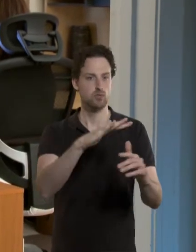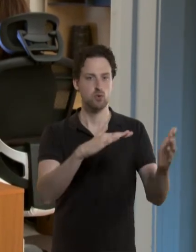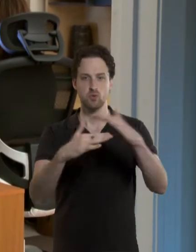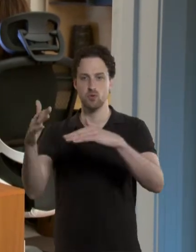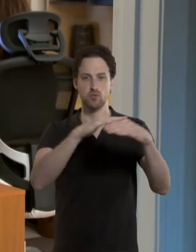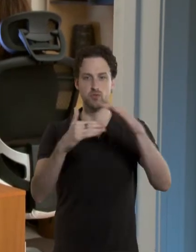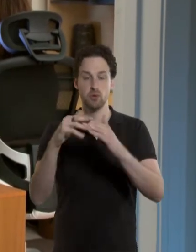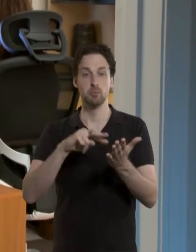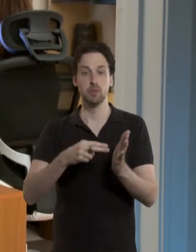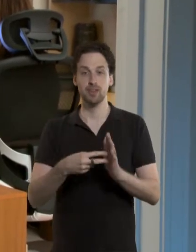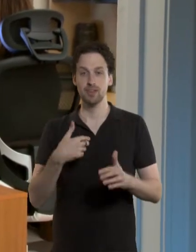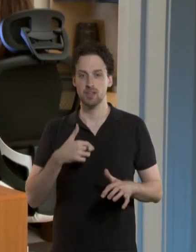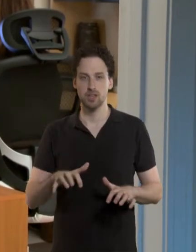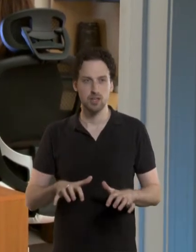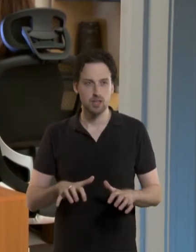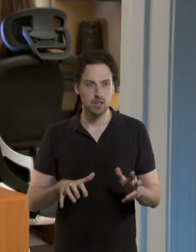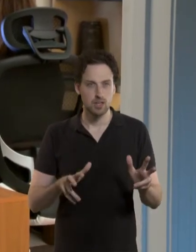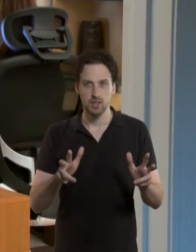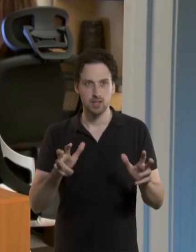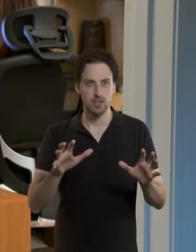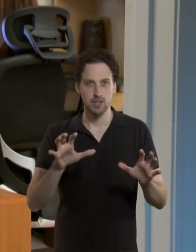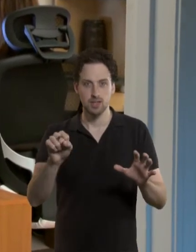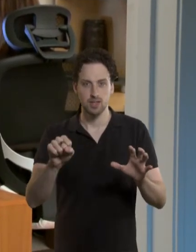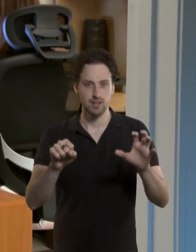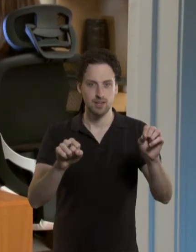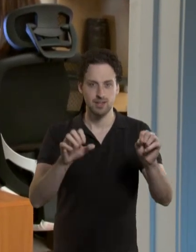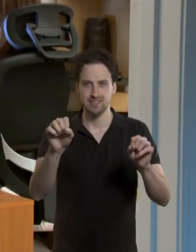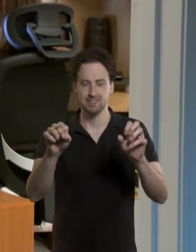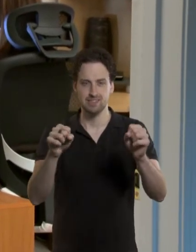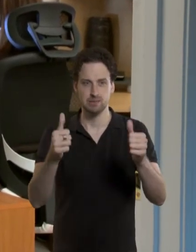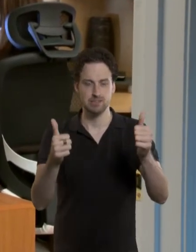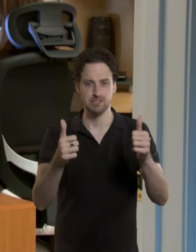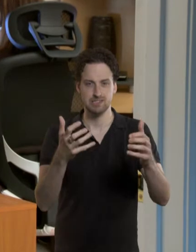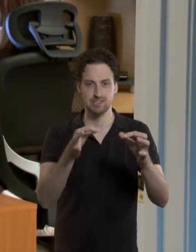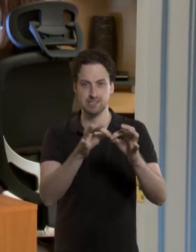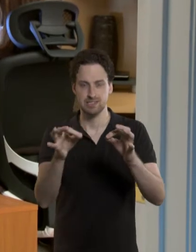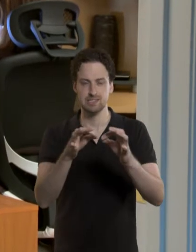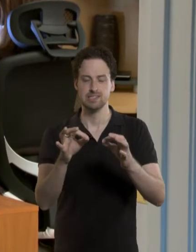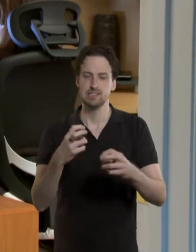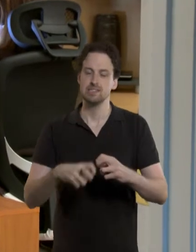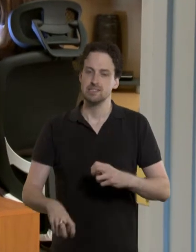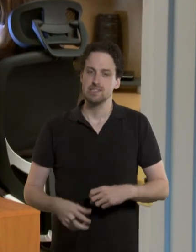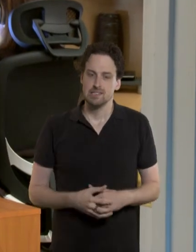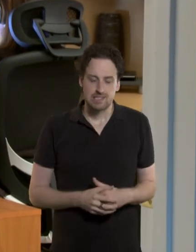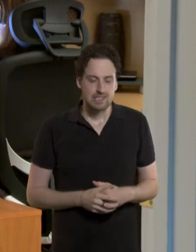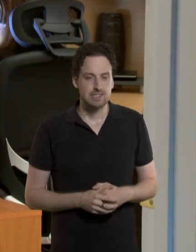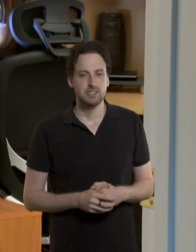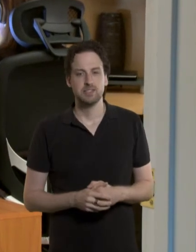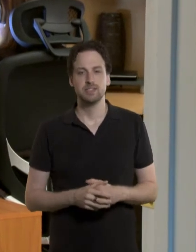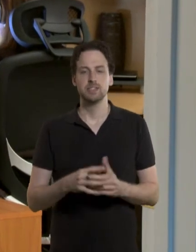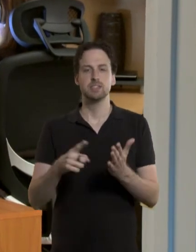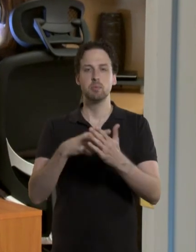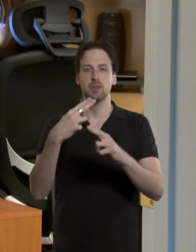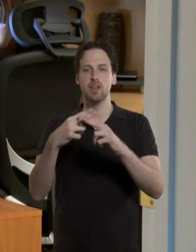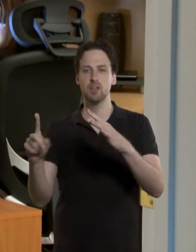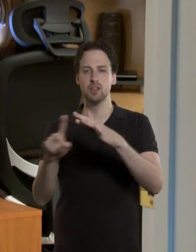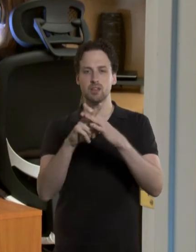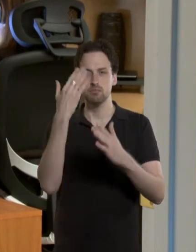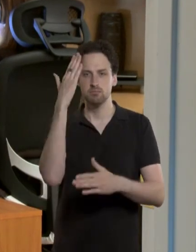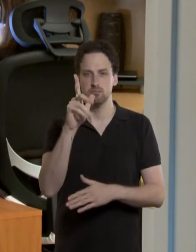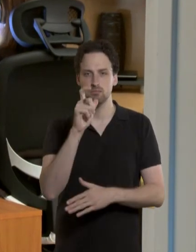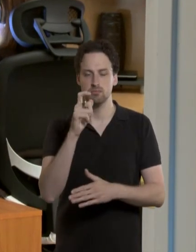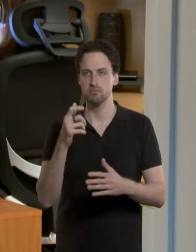television. This can make it very difficult for the captioner to capture every word accurately, and unexpected names may